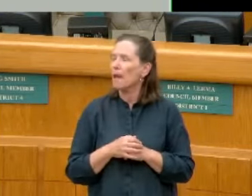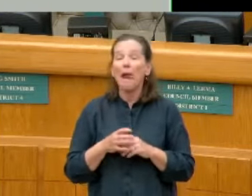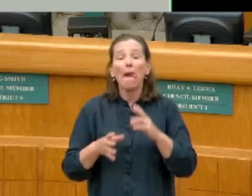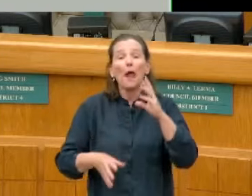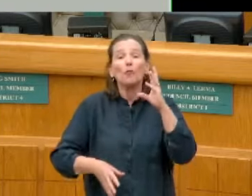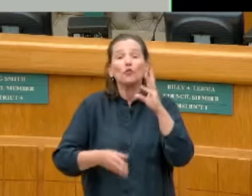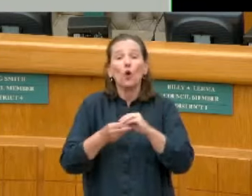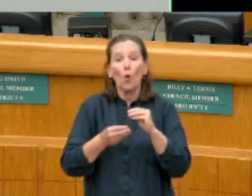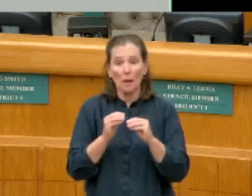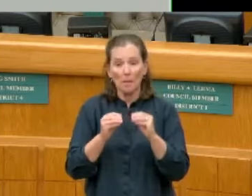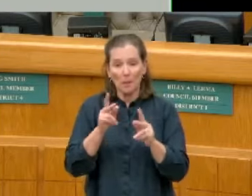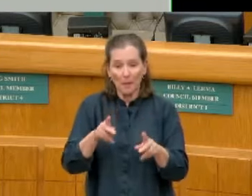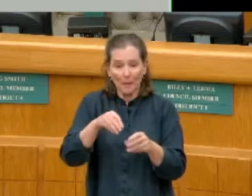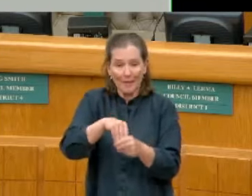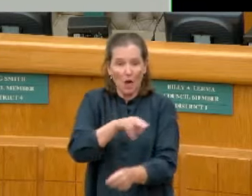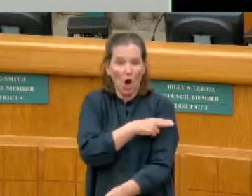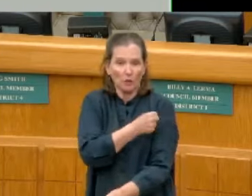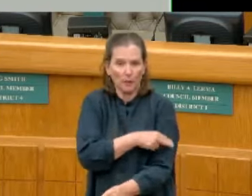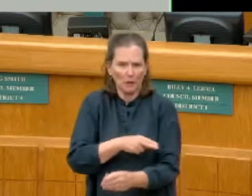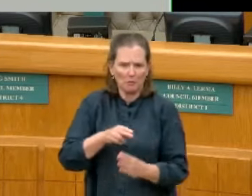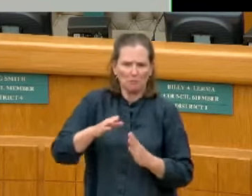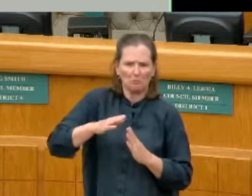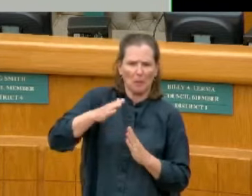number of inpatients peaked within the last week.